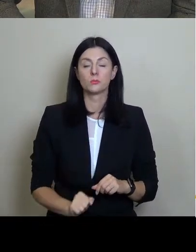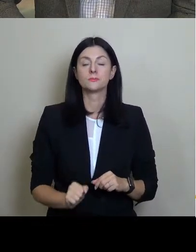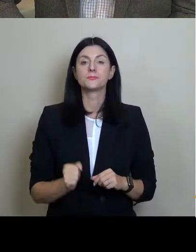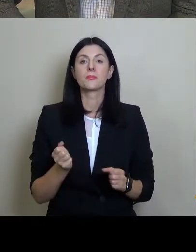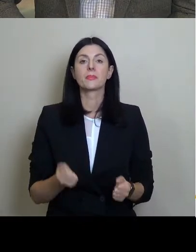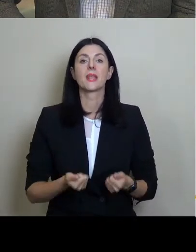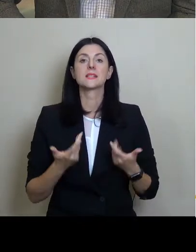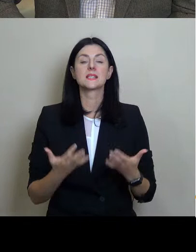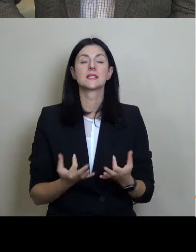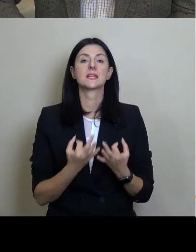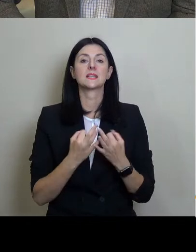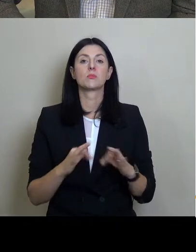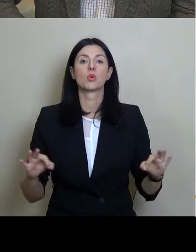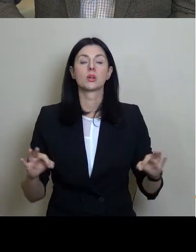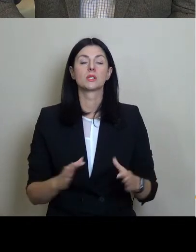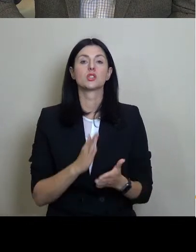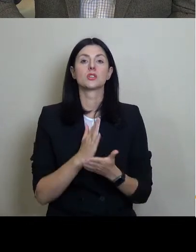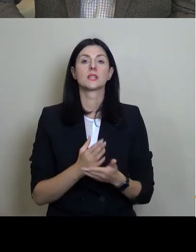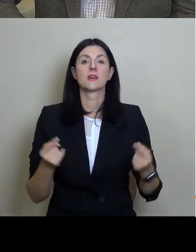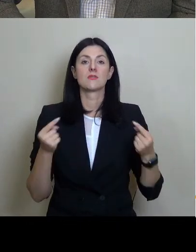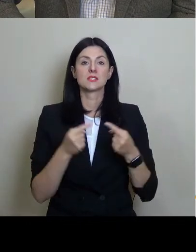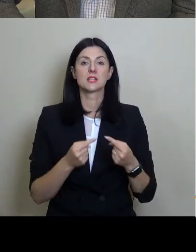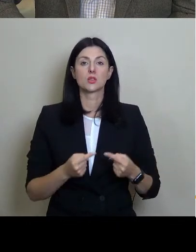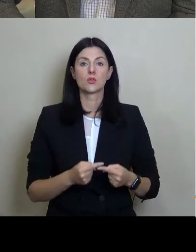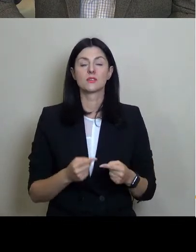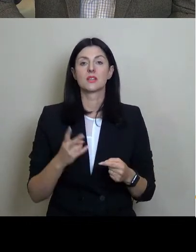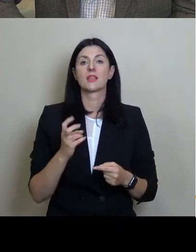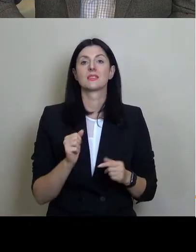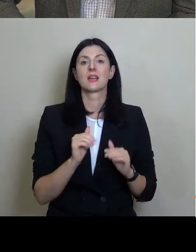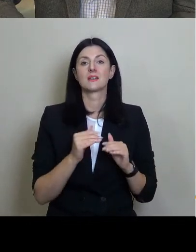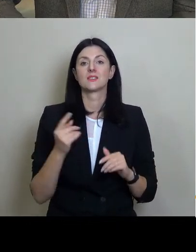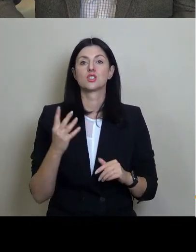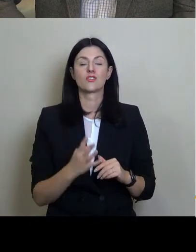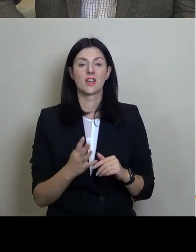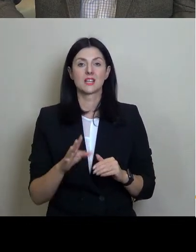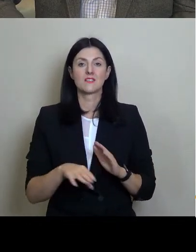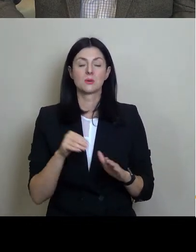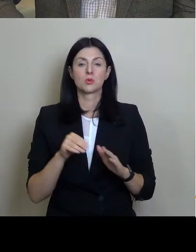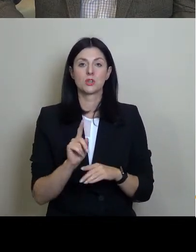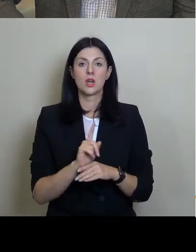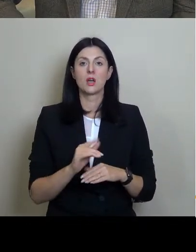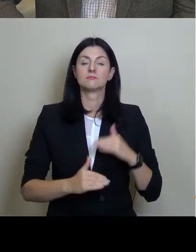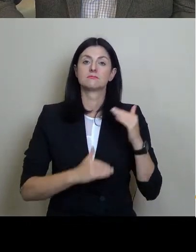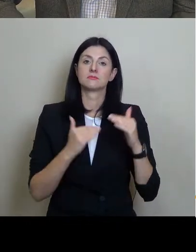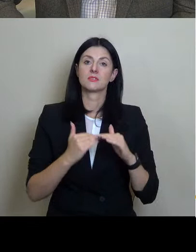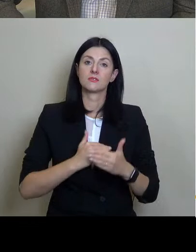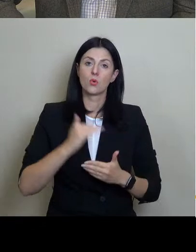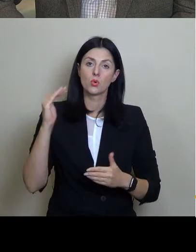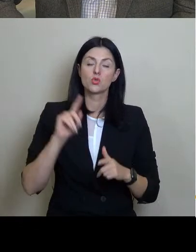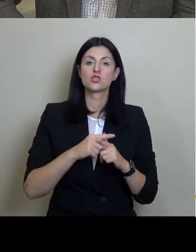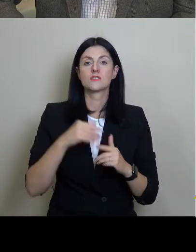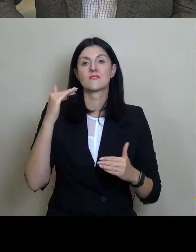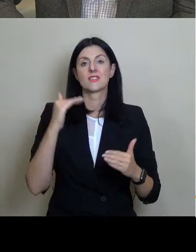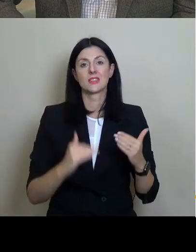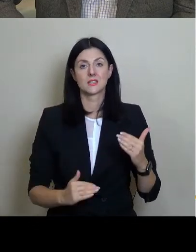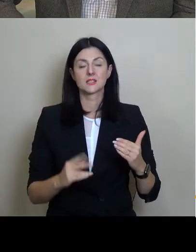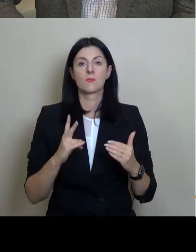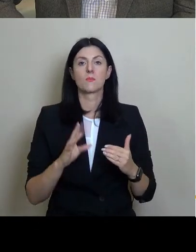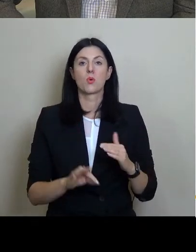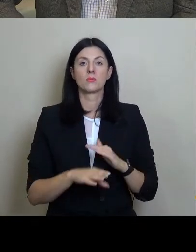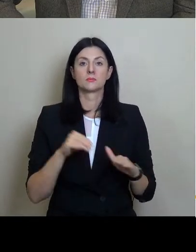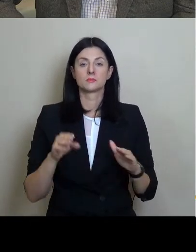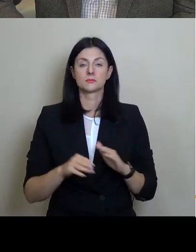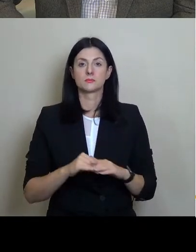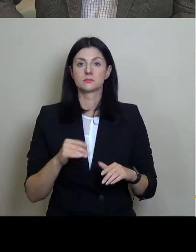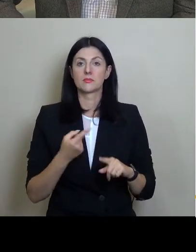means how democratic it is to have 25% to rearrange